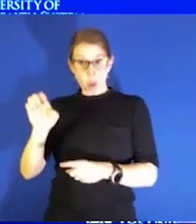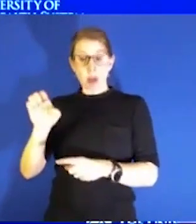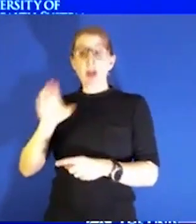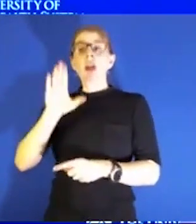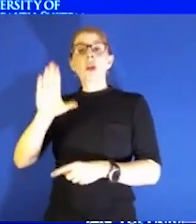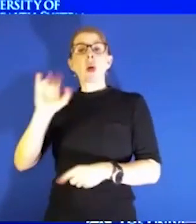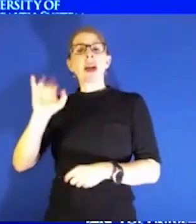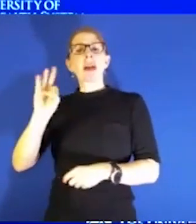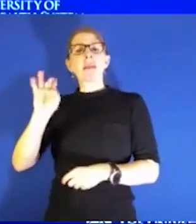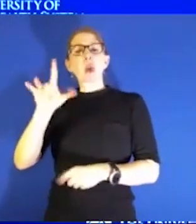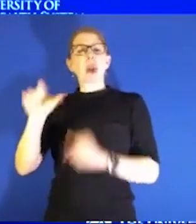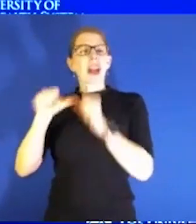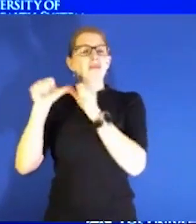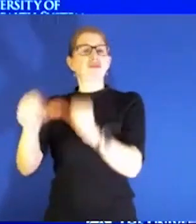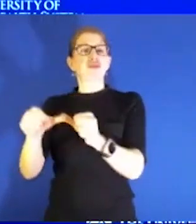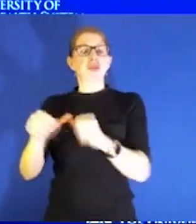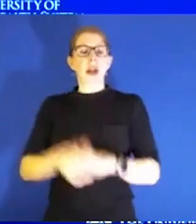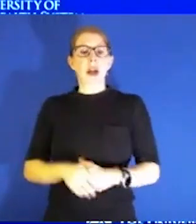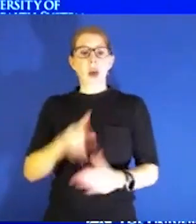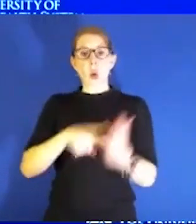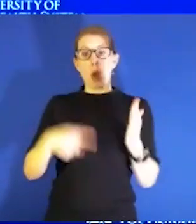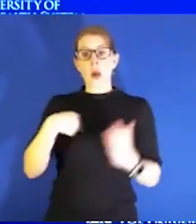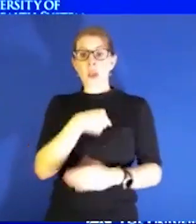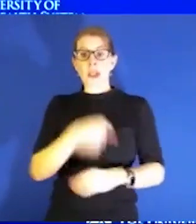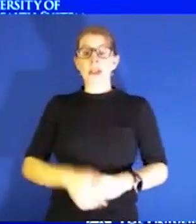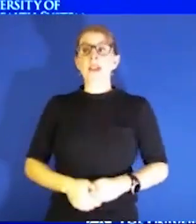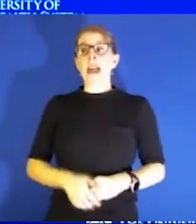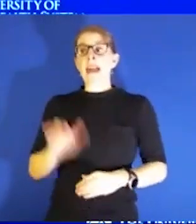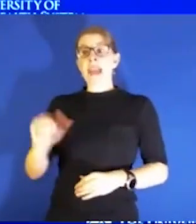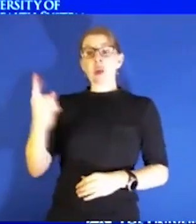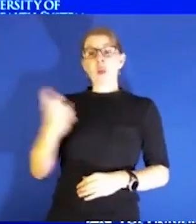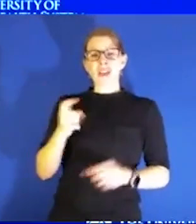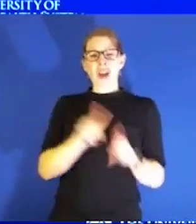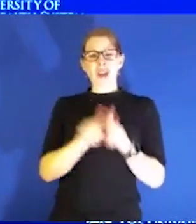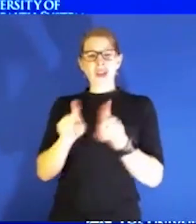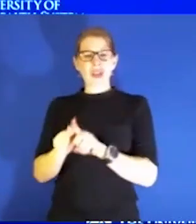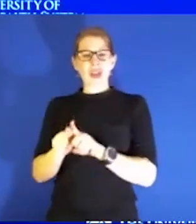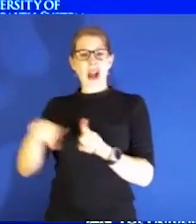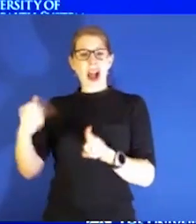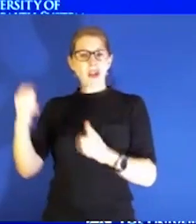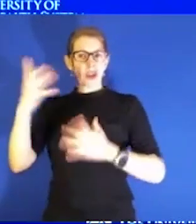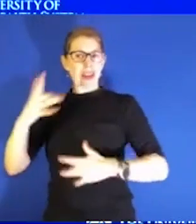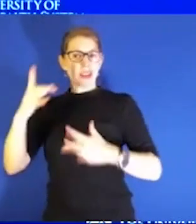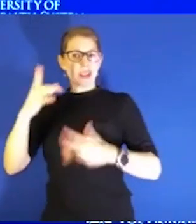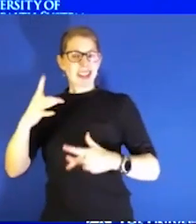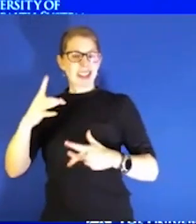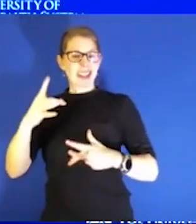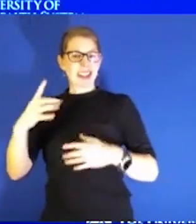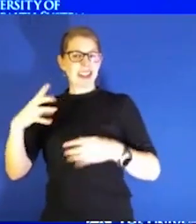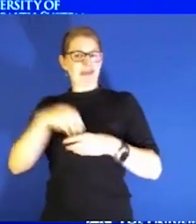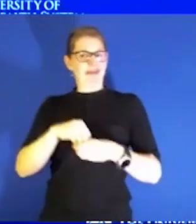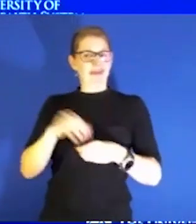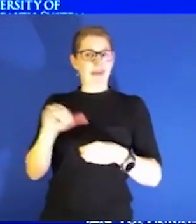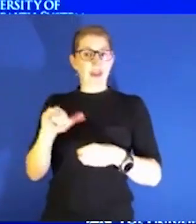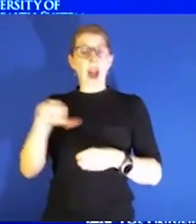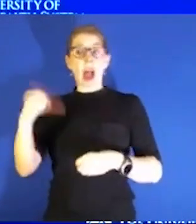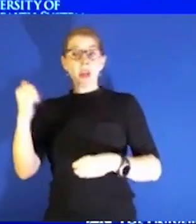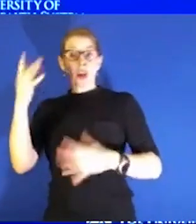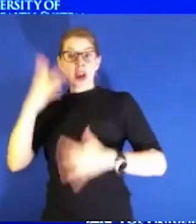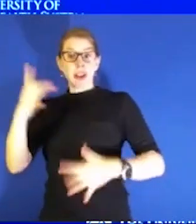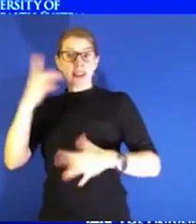And I think what we are, that question also gets at other illnesses, and just understand that other illnesses are